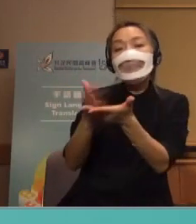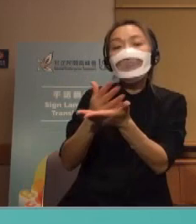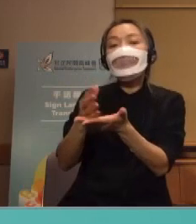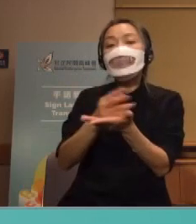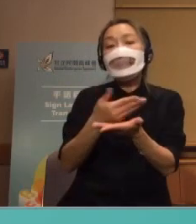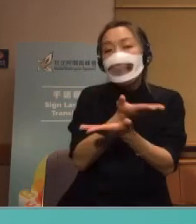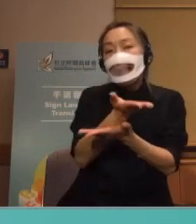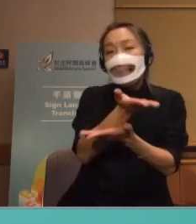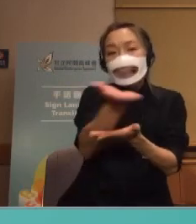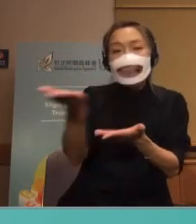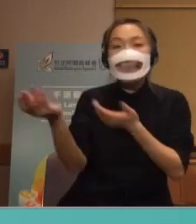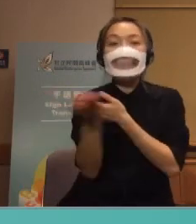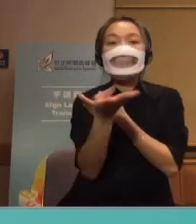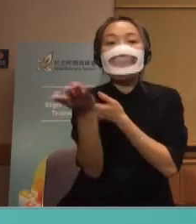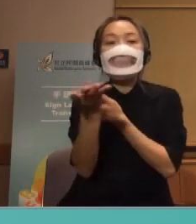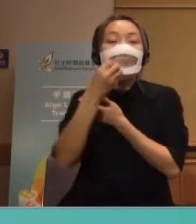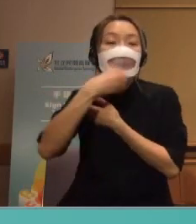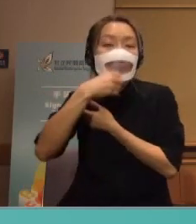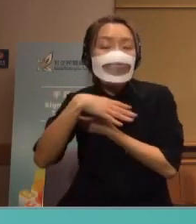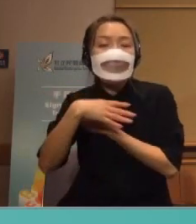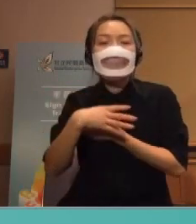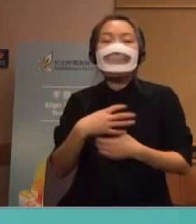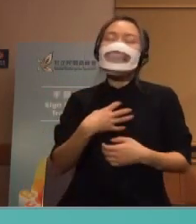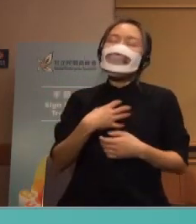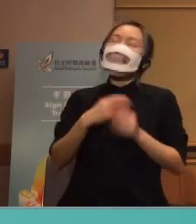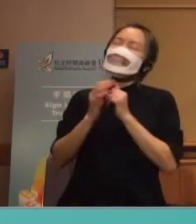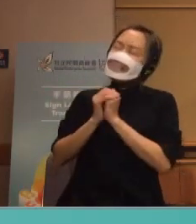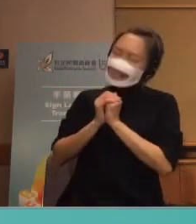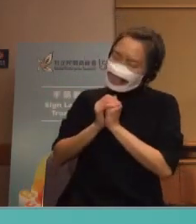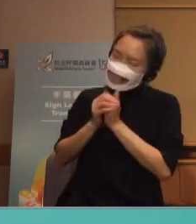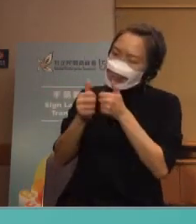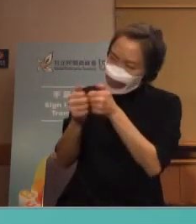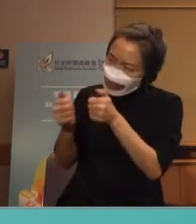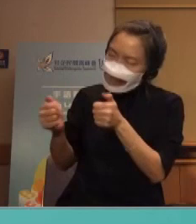you. I've learned a lot. I think some of the common themes are